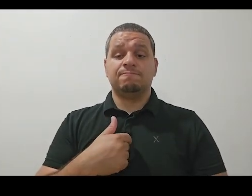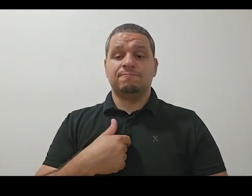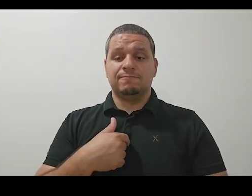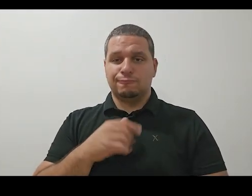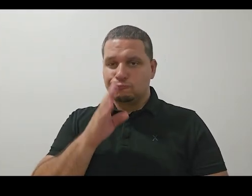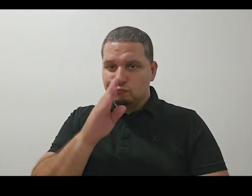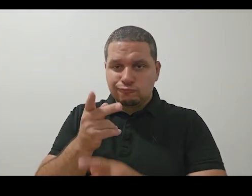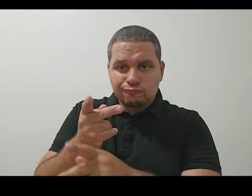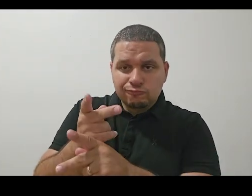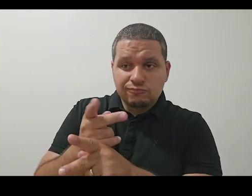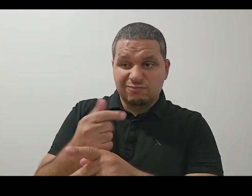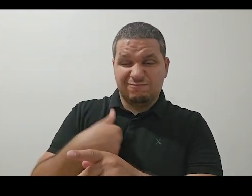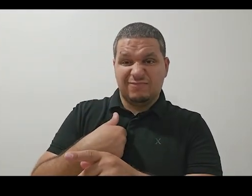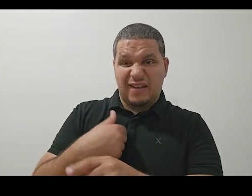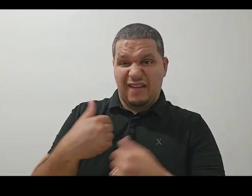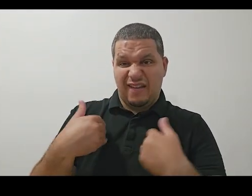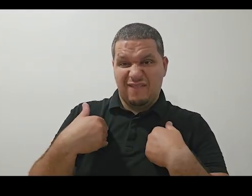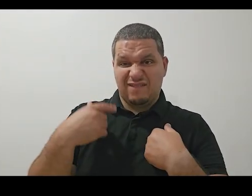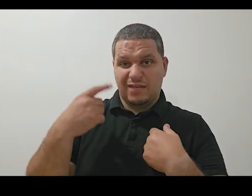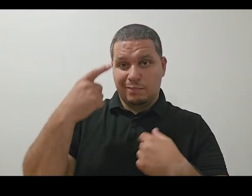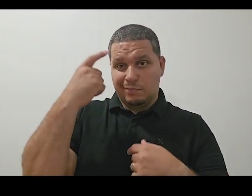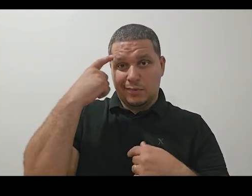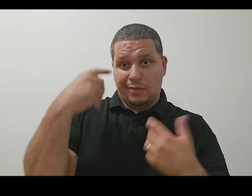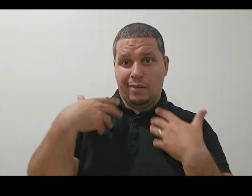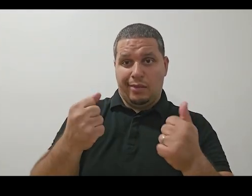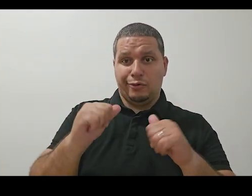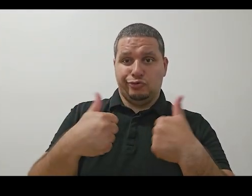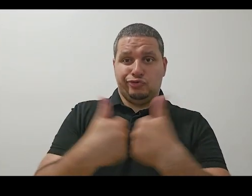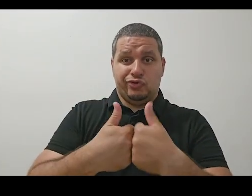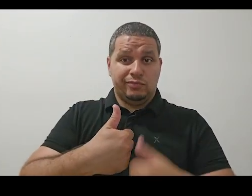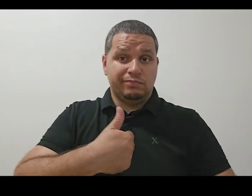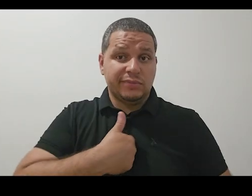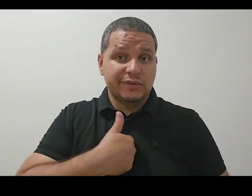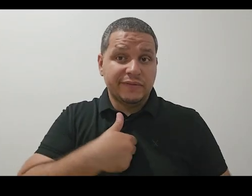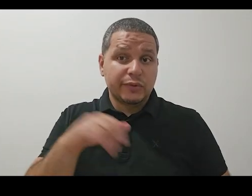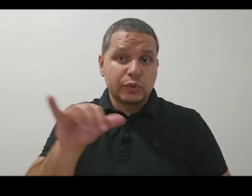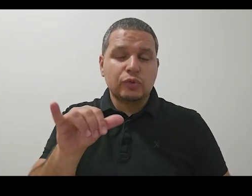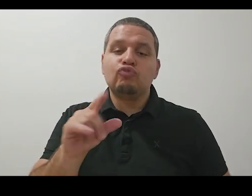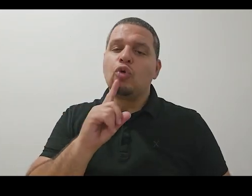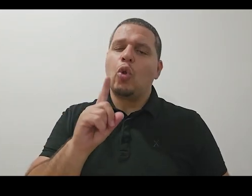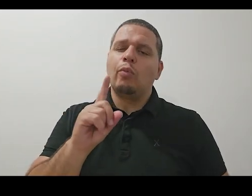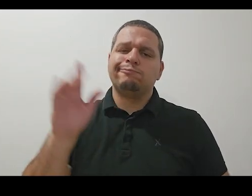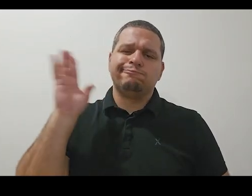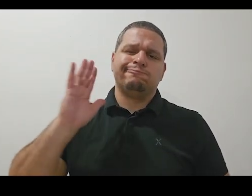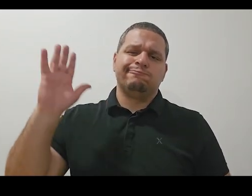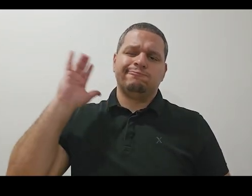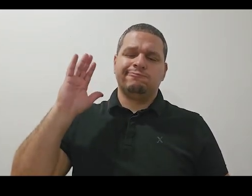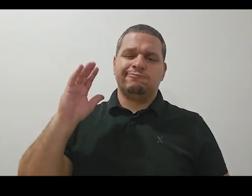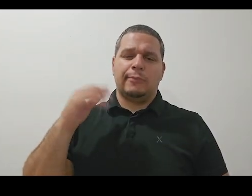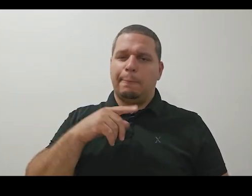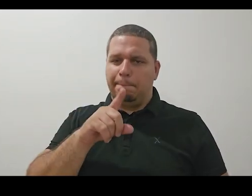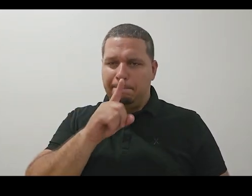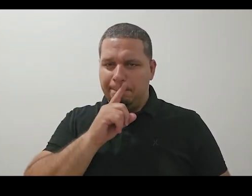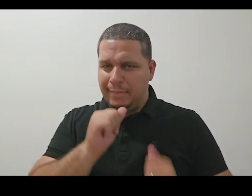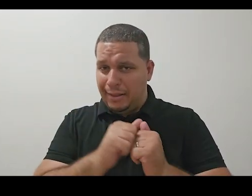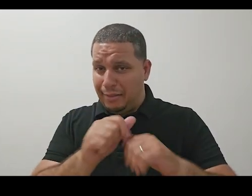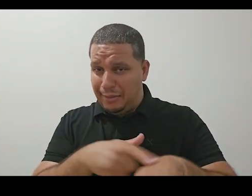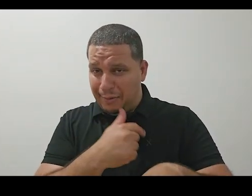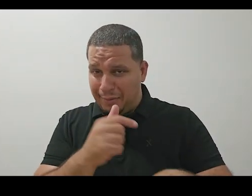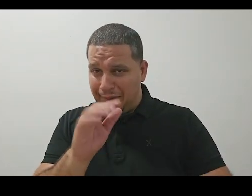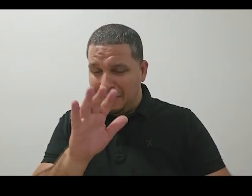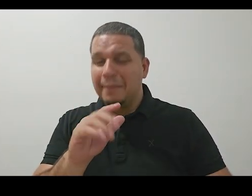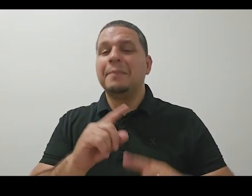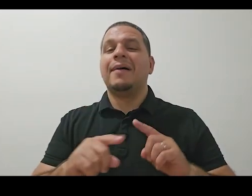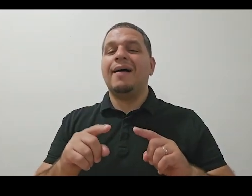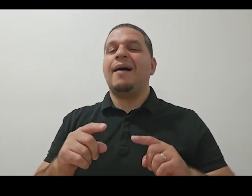was diagnosed with a mental health challenge a long time ago. I'm not going to say how long, but I've been living, I